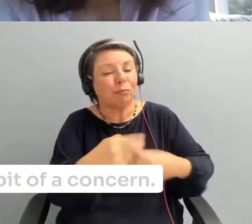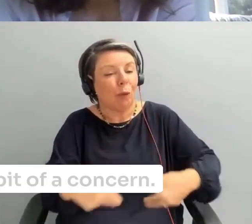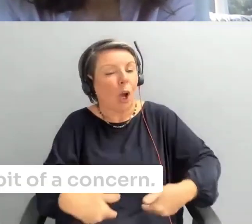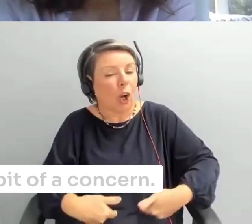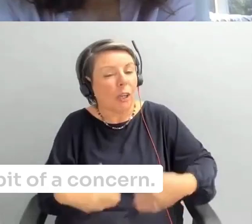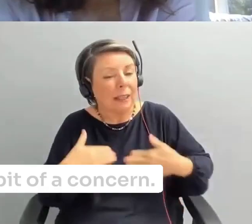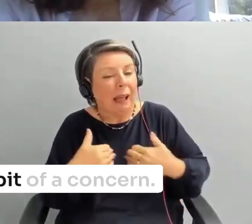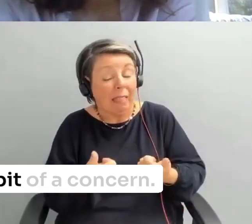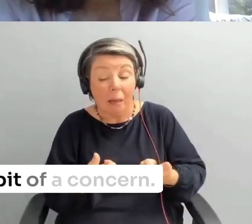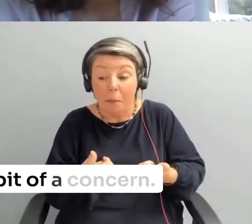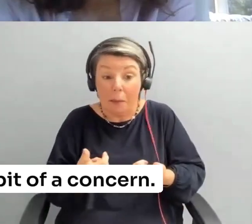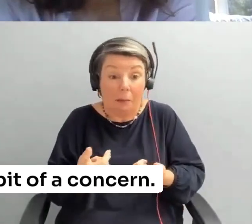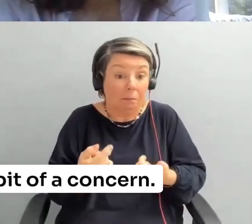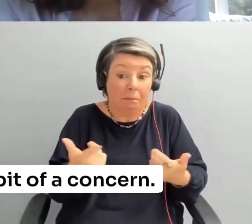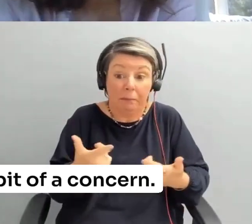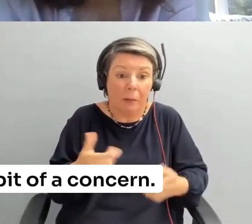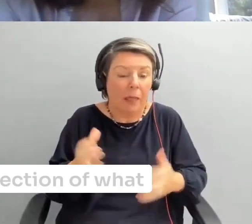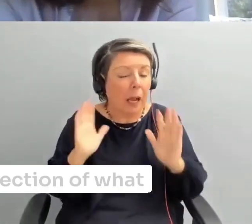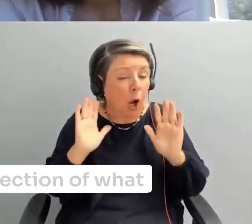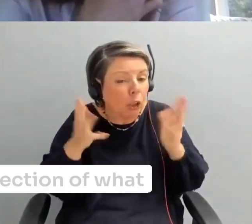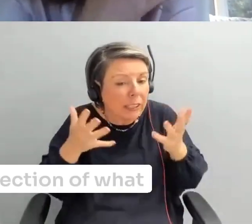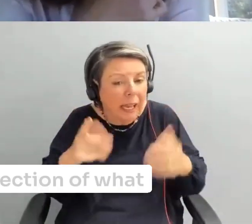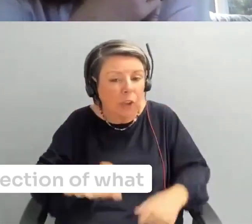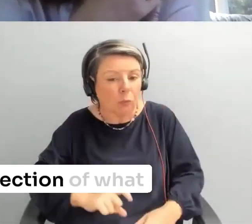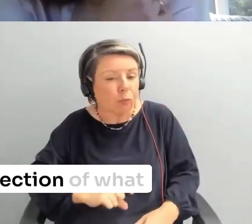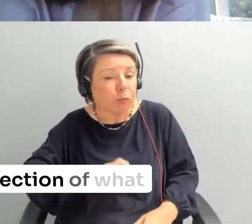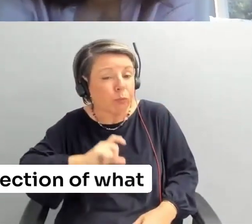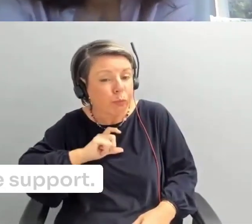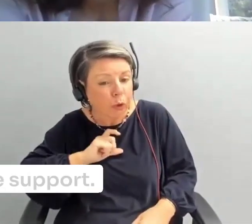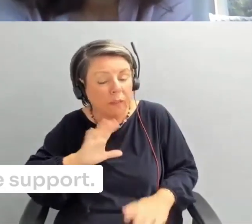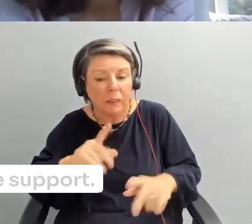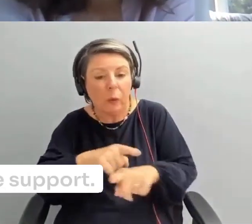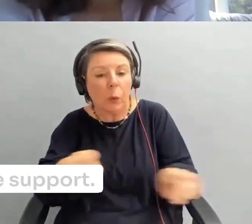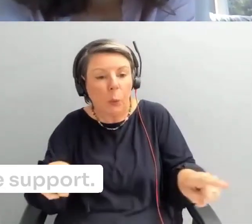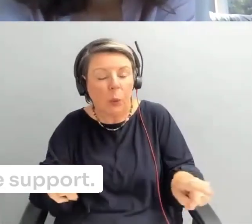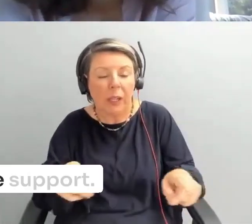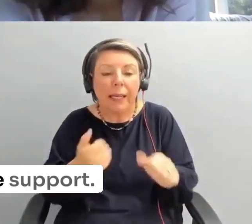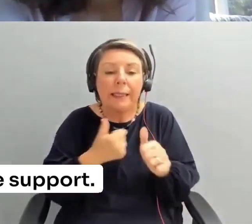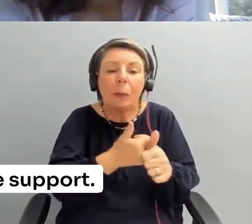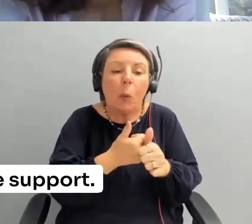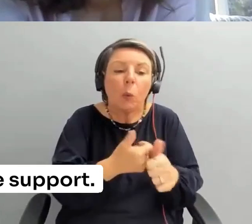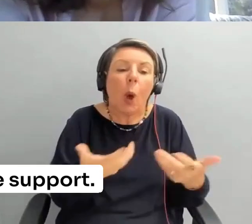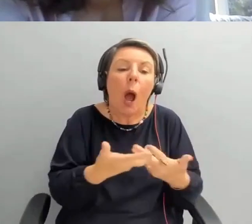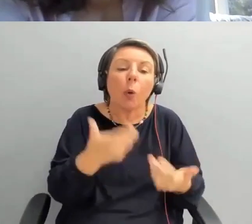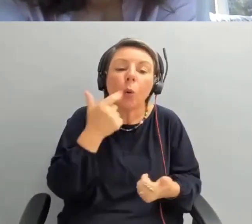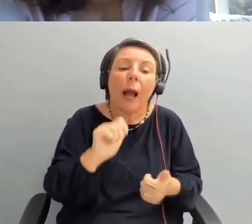to somebody that might have a bit of a concern, and kind of point them in the direction of what they can do to get some